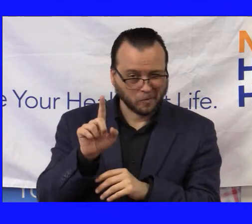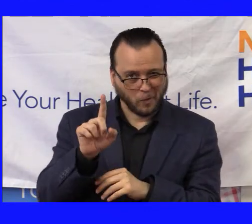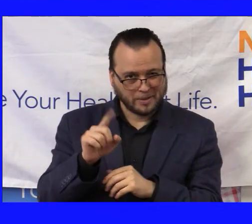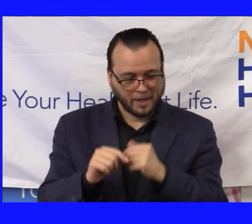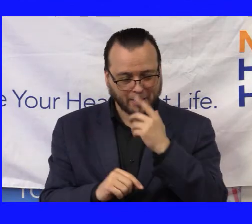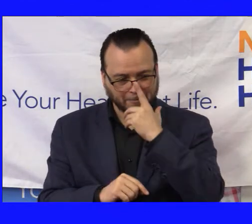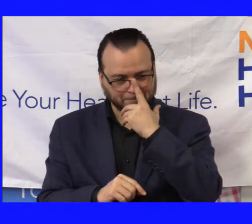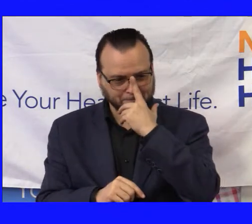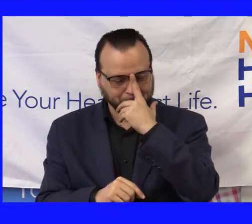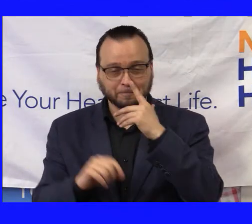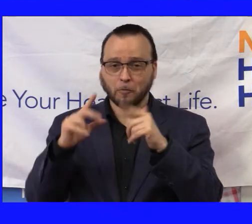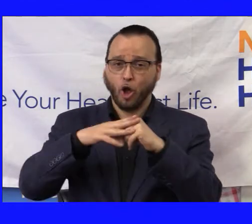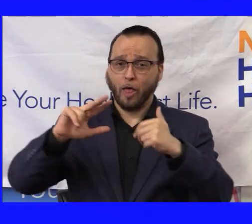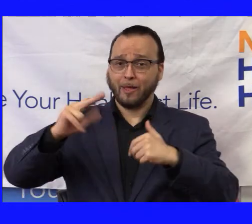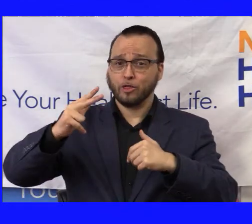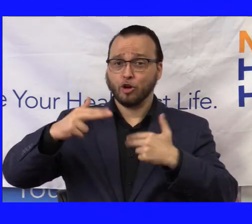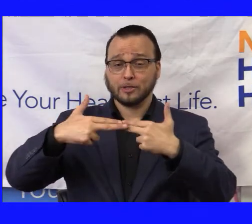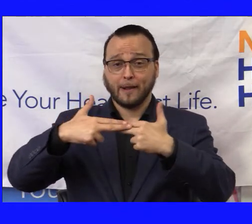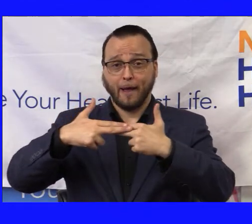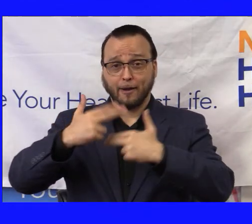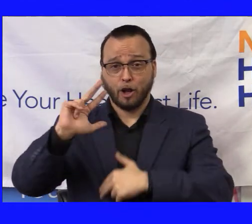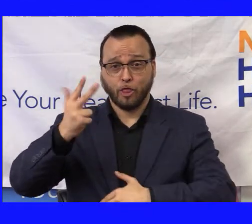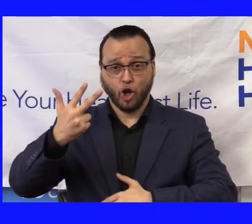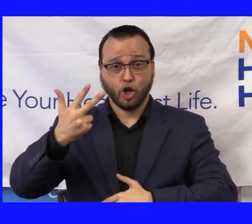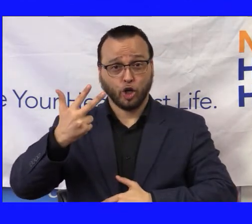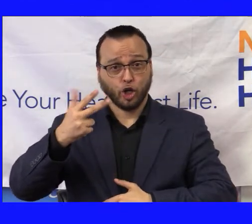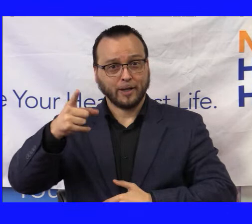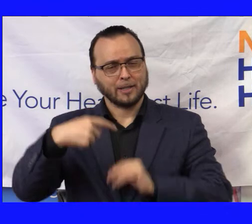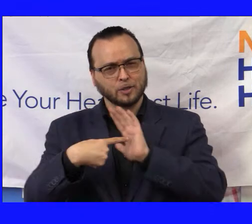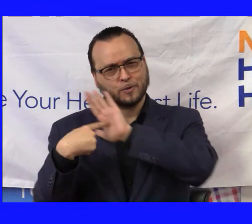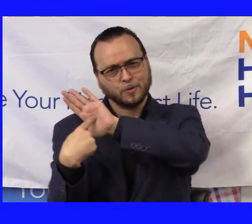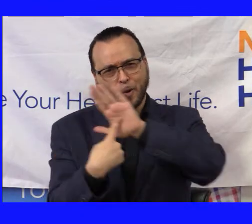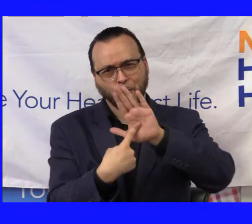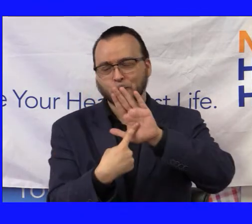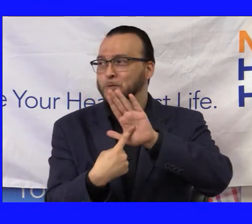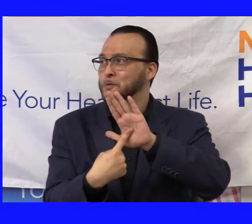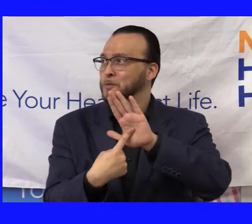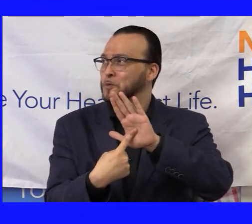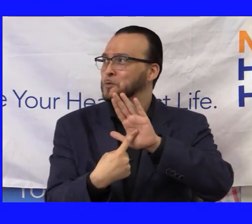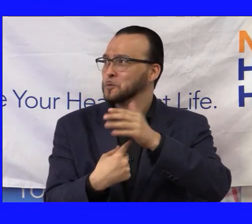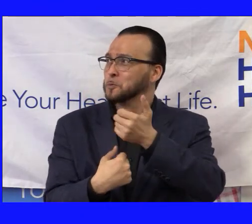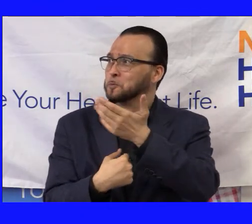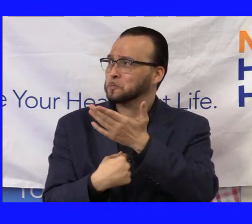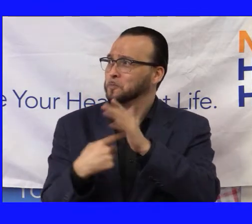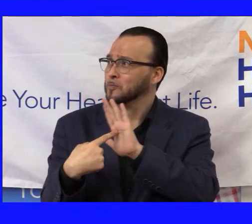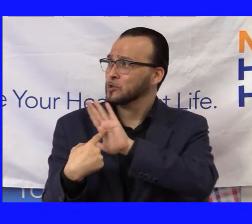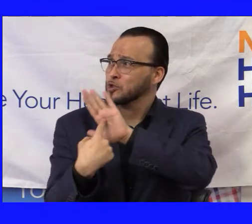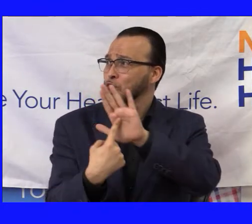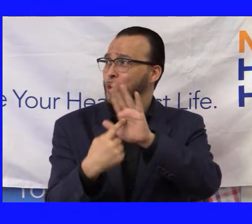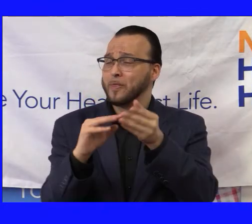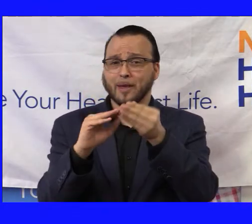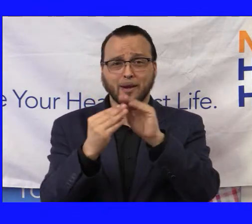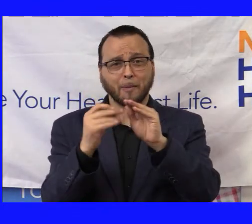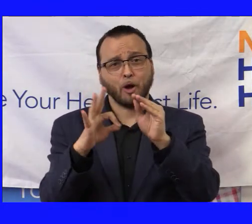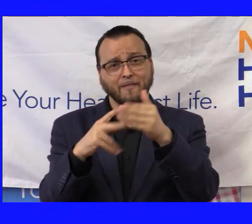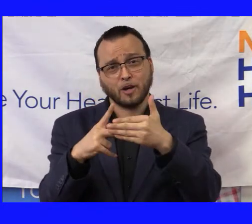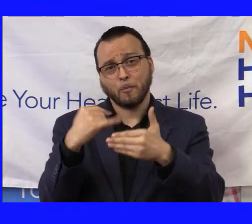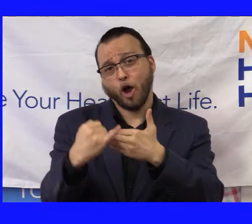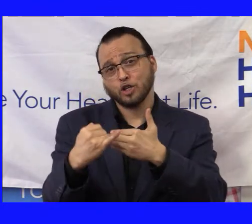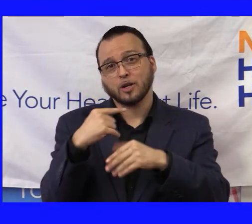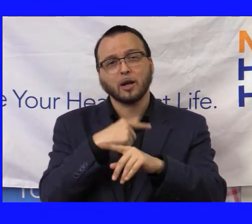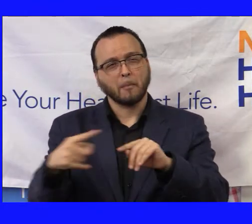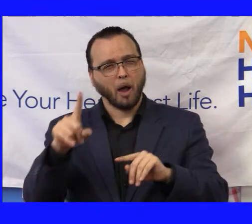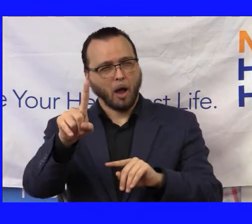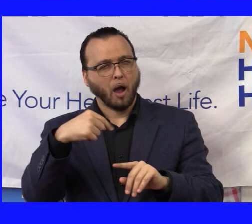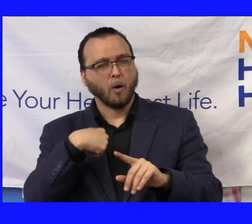Sorry, slide 3. Yeah. Shows you the number of projects, but we'll